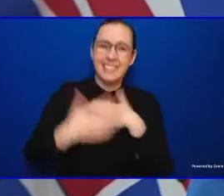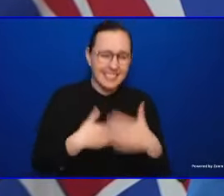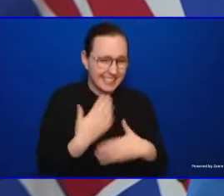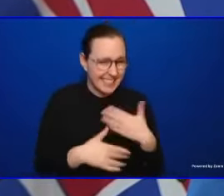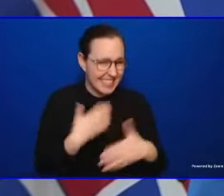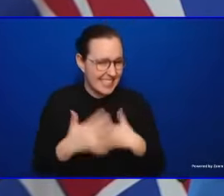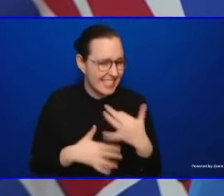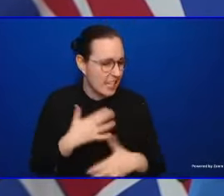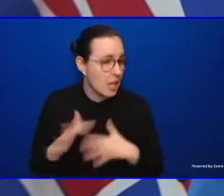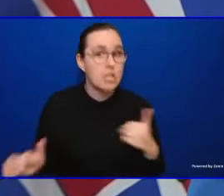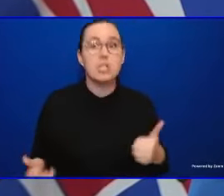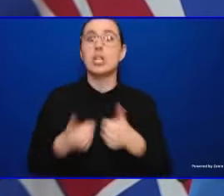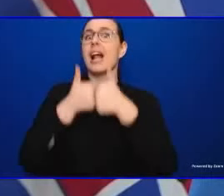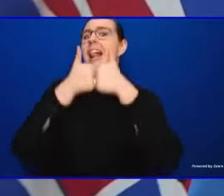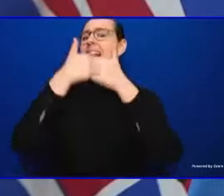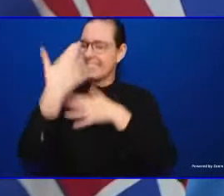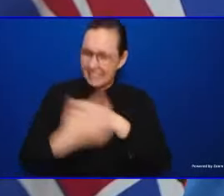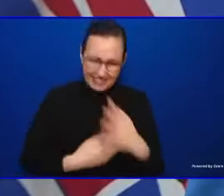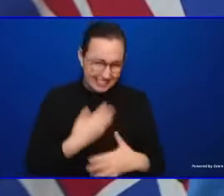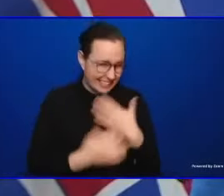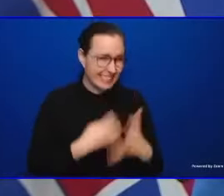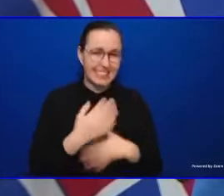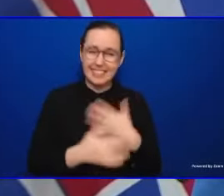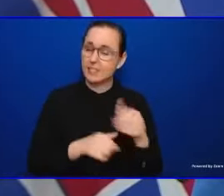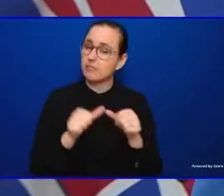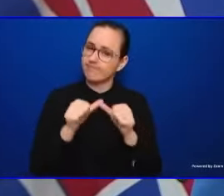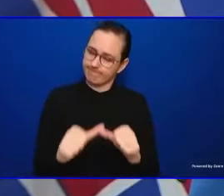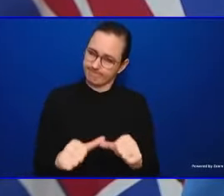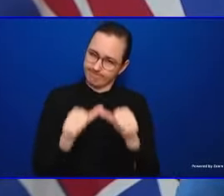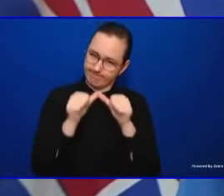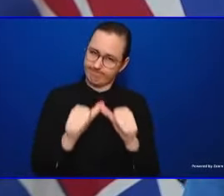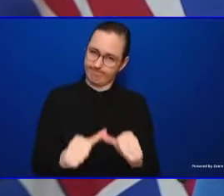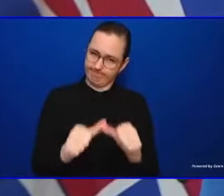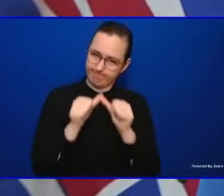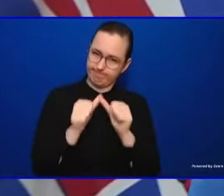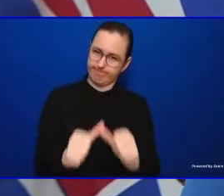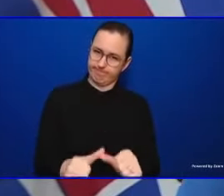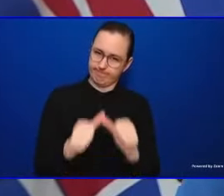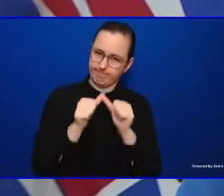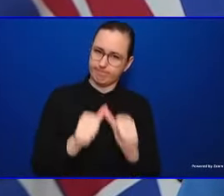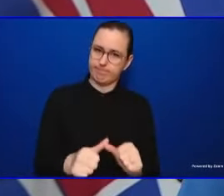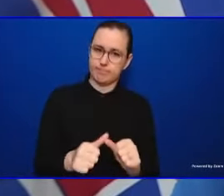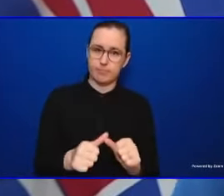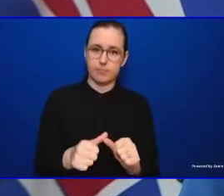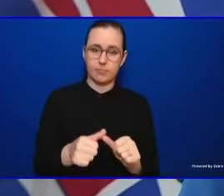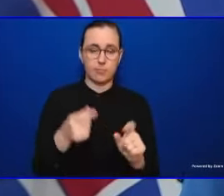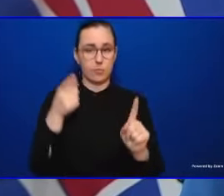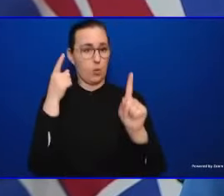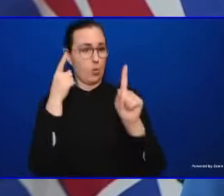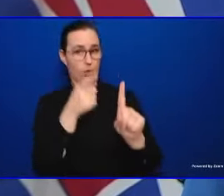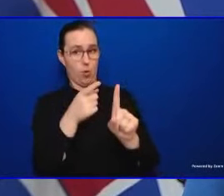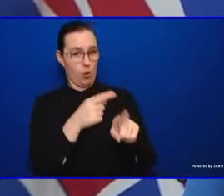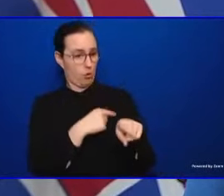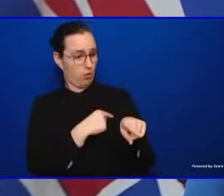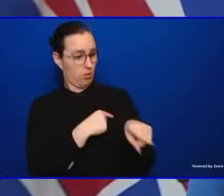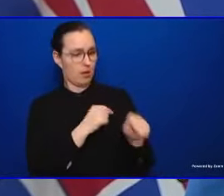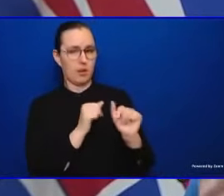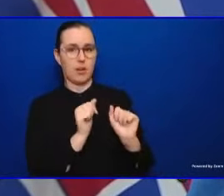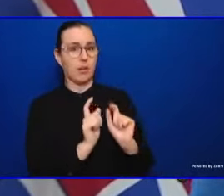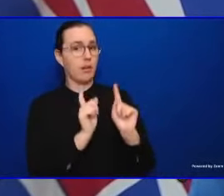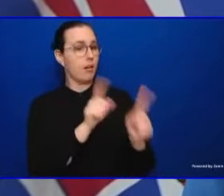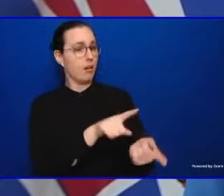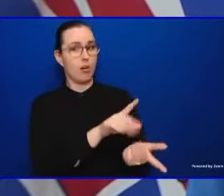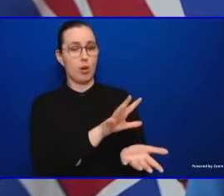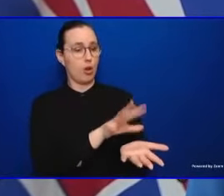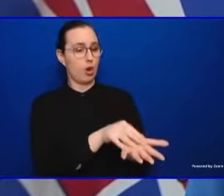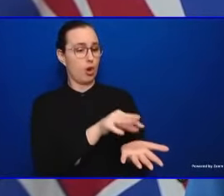spaces and places to learn as we work to manage the disruption of Omicron in our K-12 system. That's